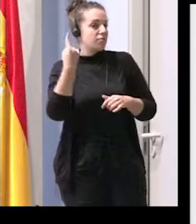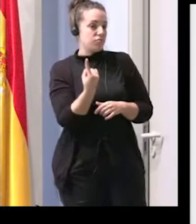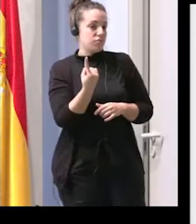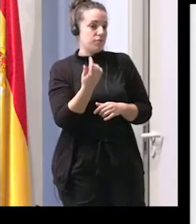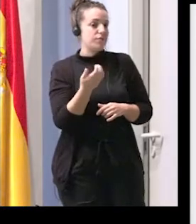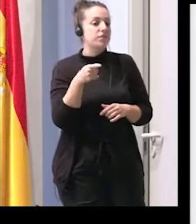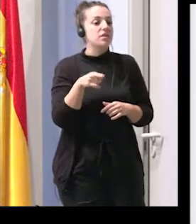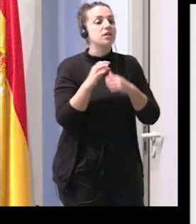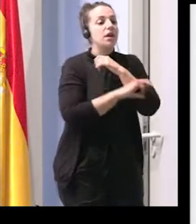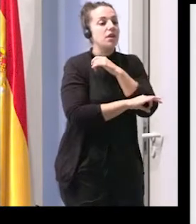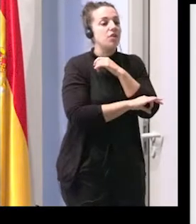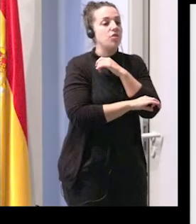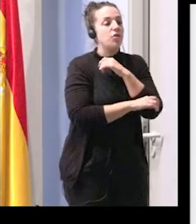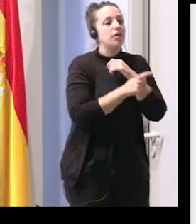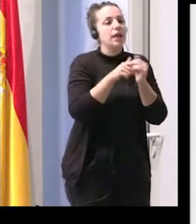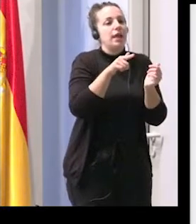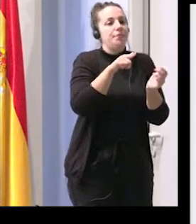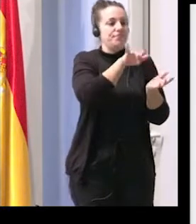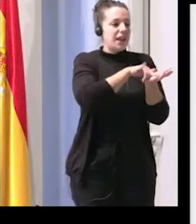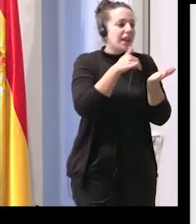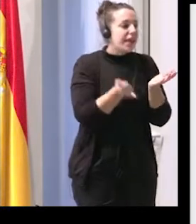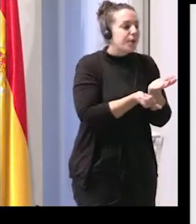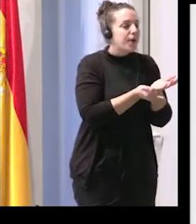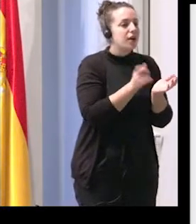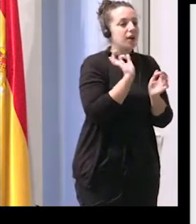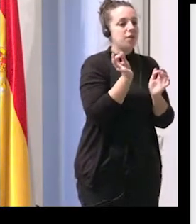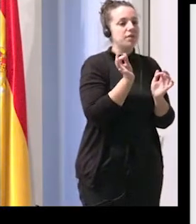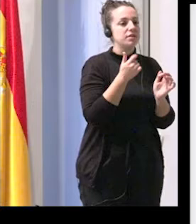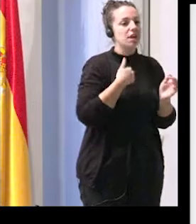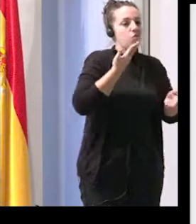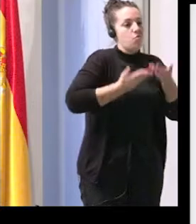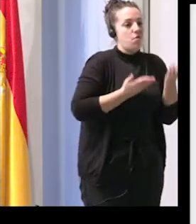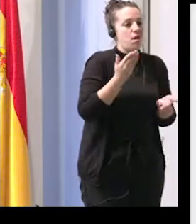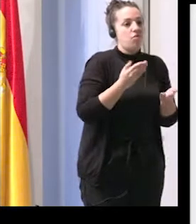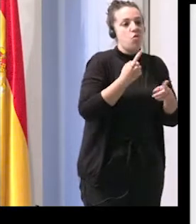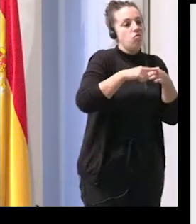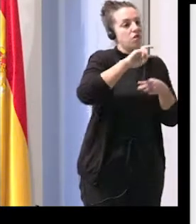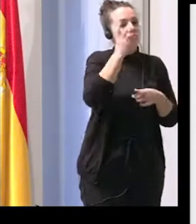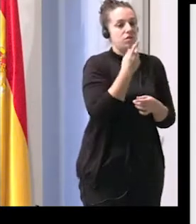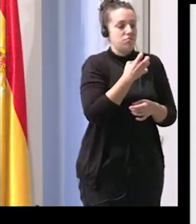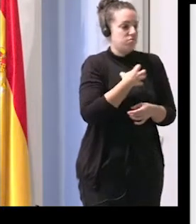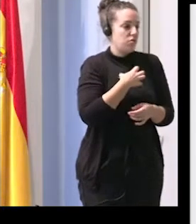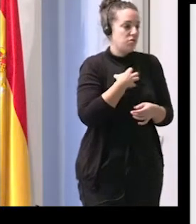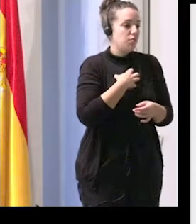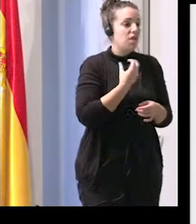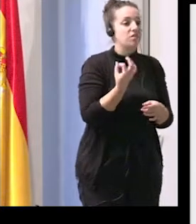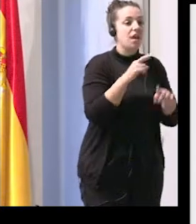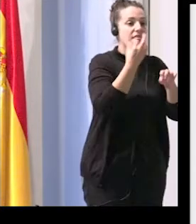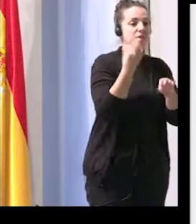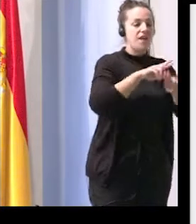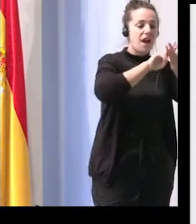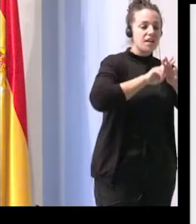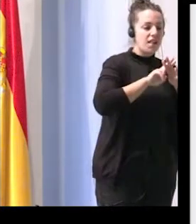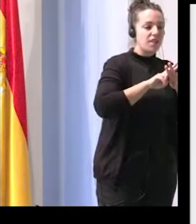task. Does it translate to anything else? And we looked at a spatial task, just